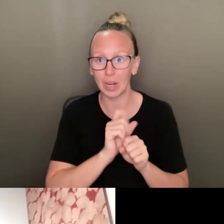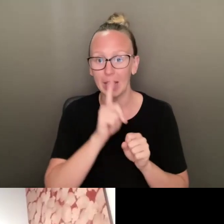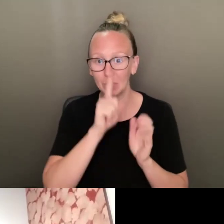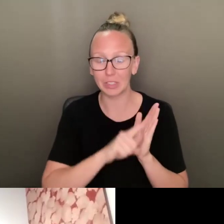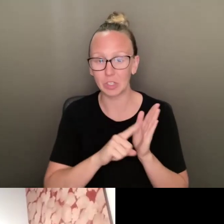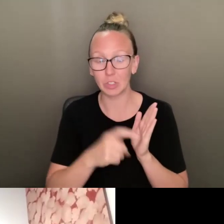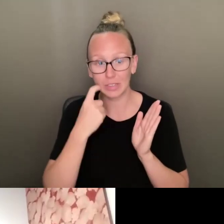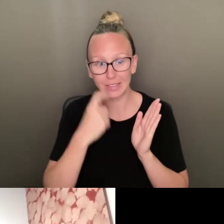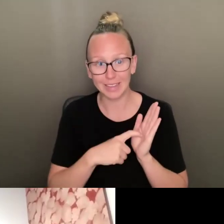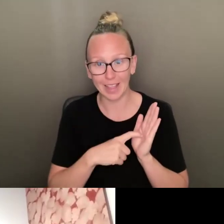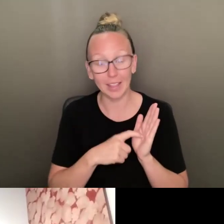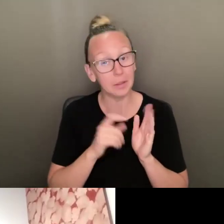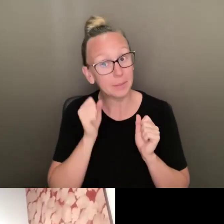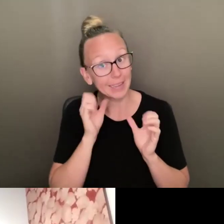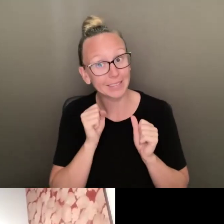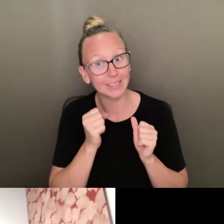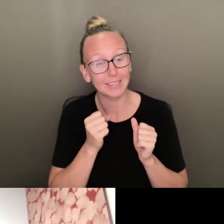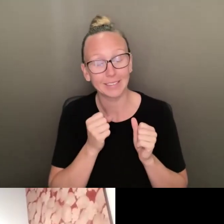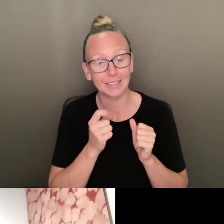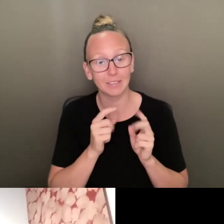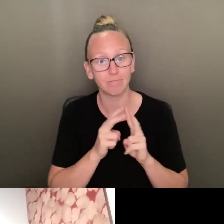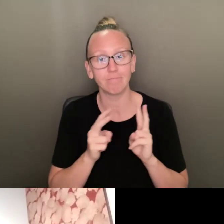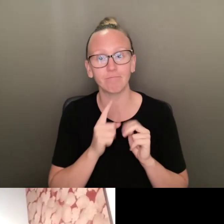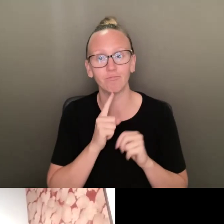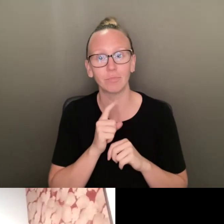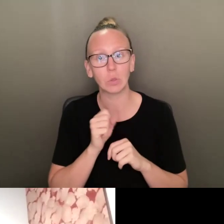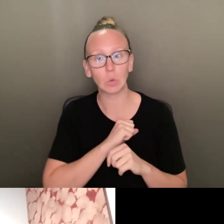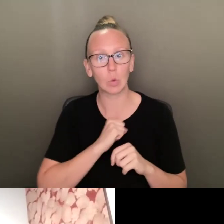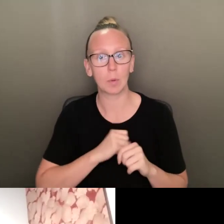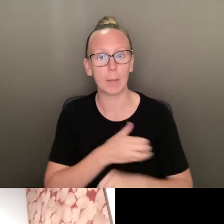see, which is amazing. Like, it's a superpower, right?